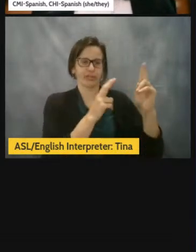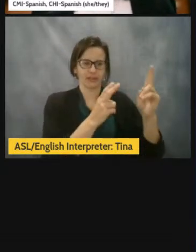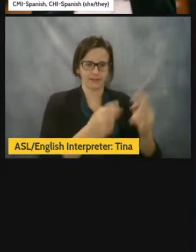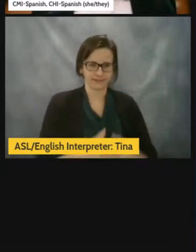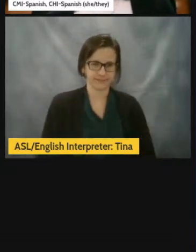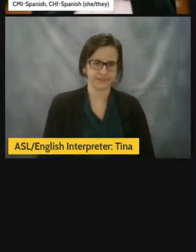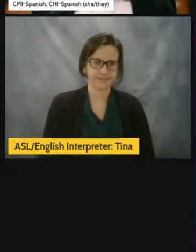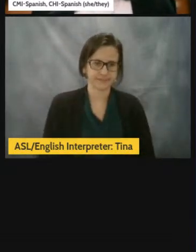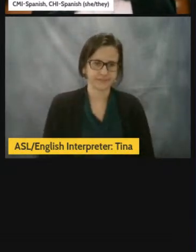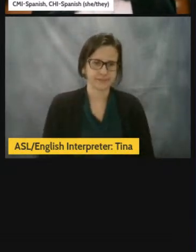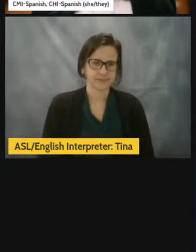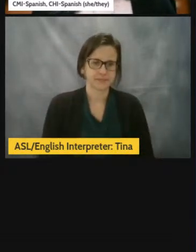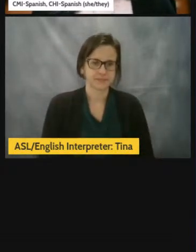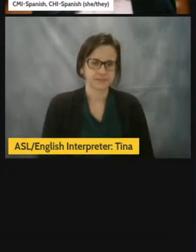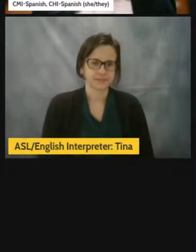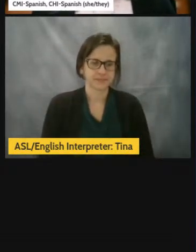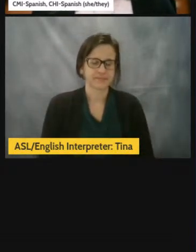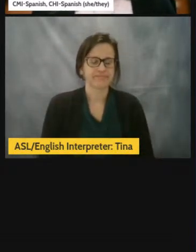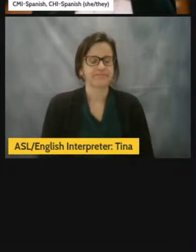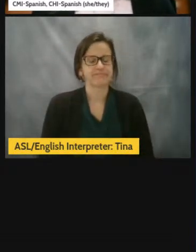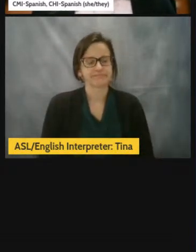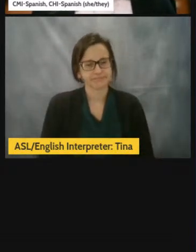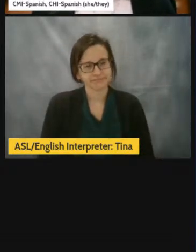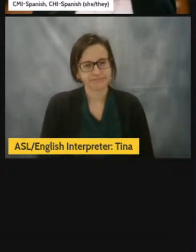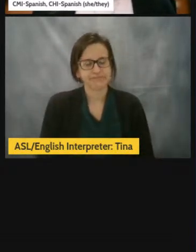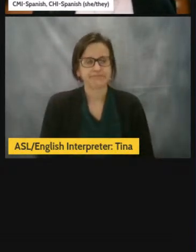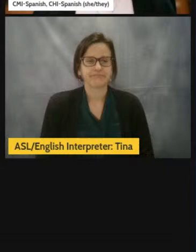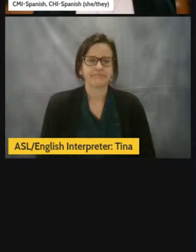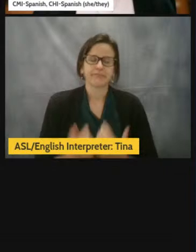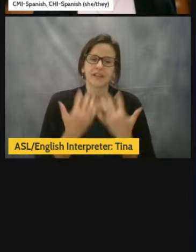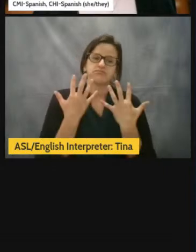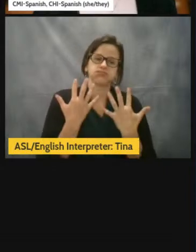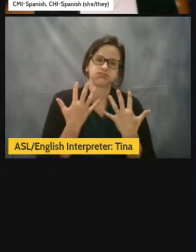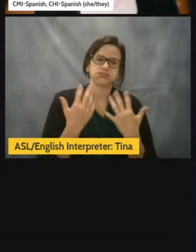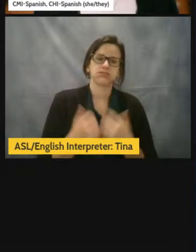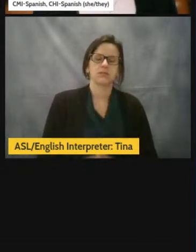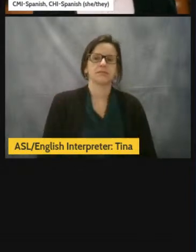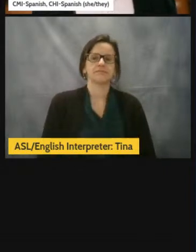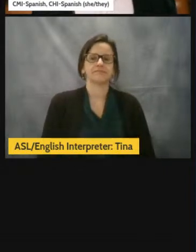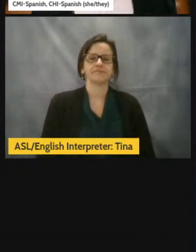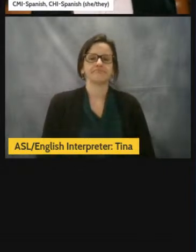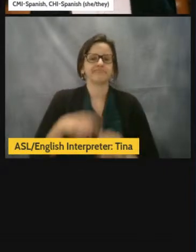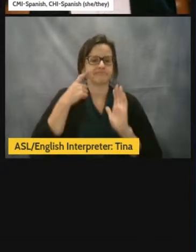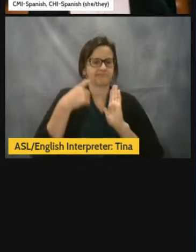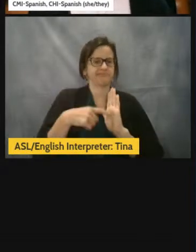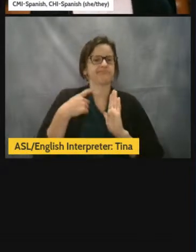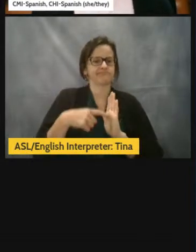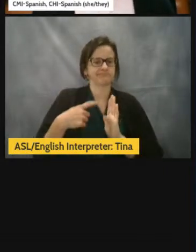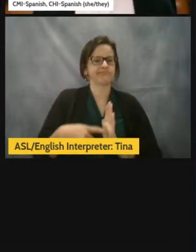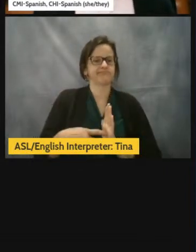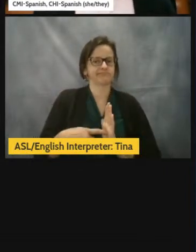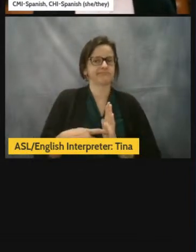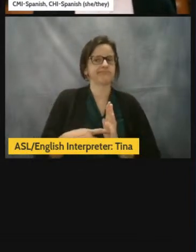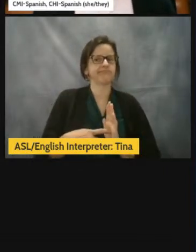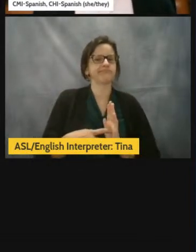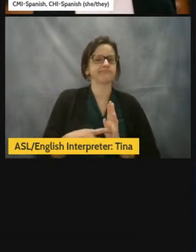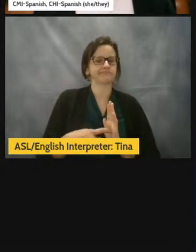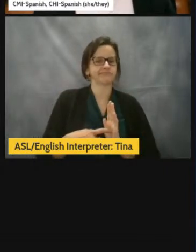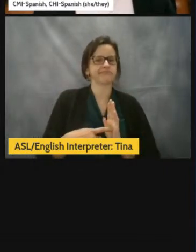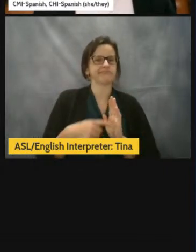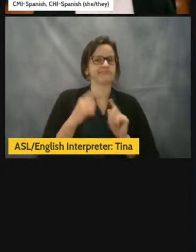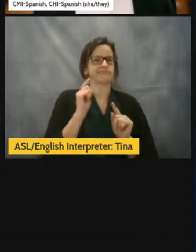So unfortunately, I've seen lots of examples of interpreters subscribing to